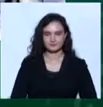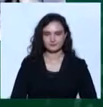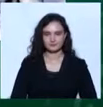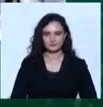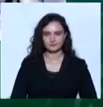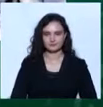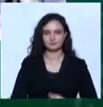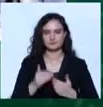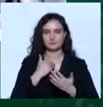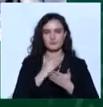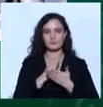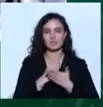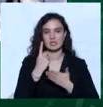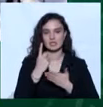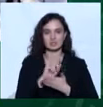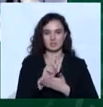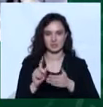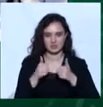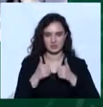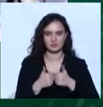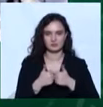have one good one.